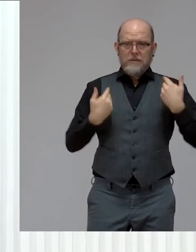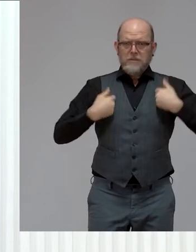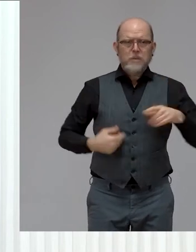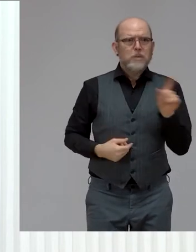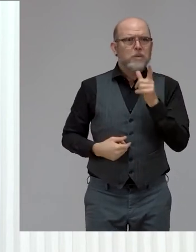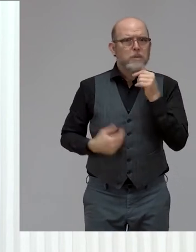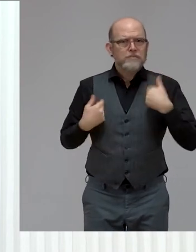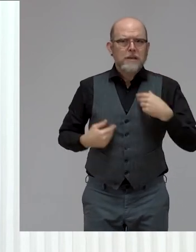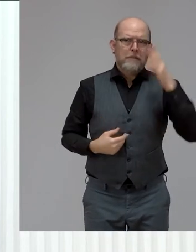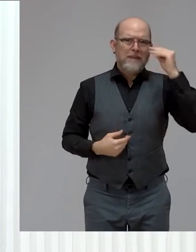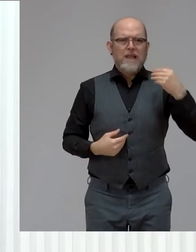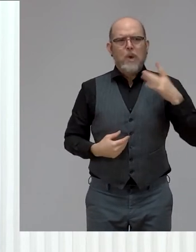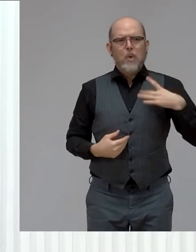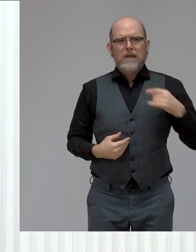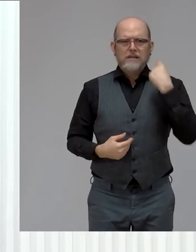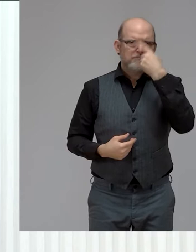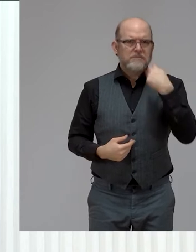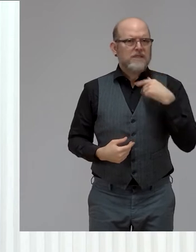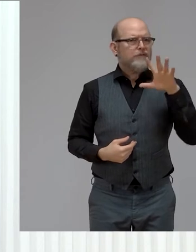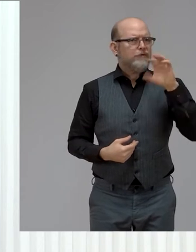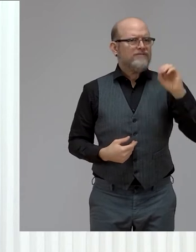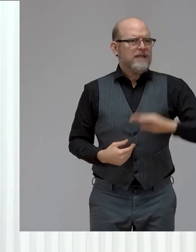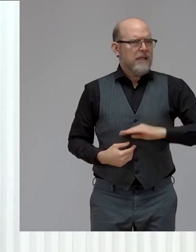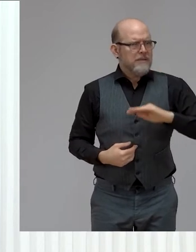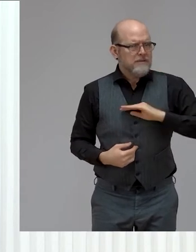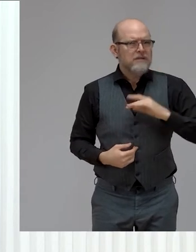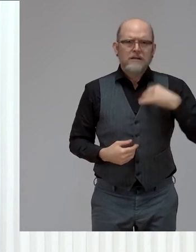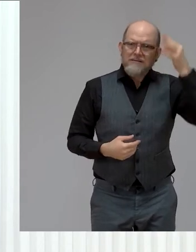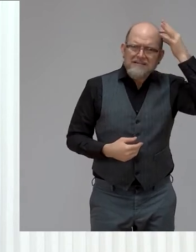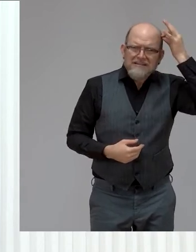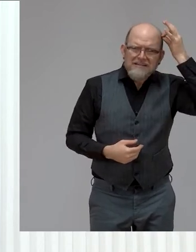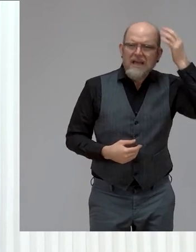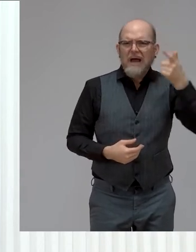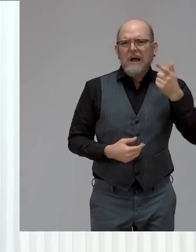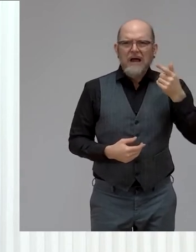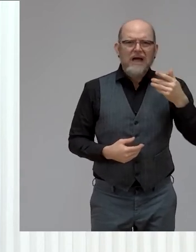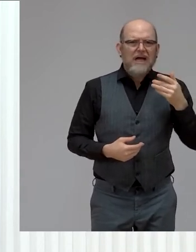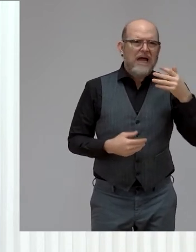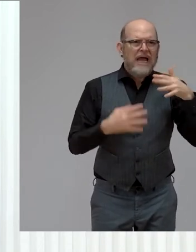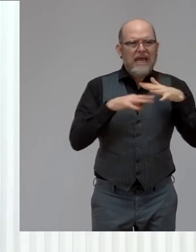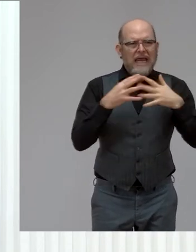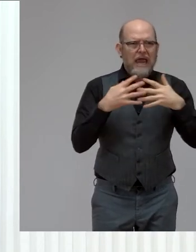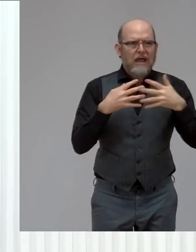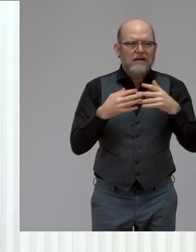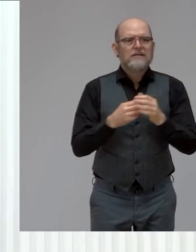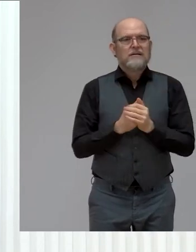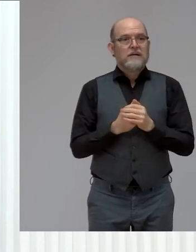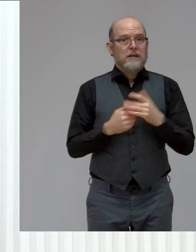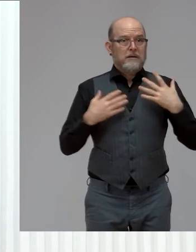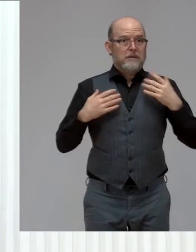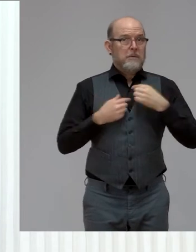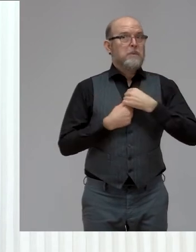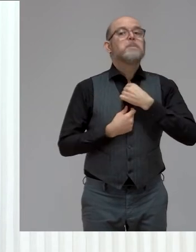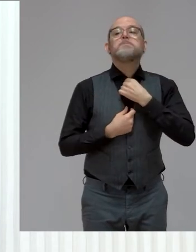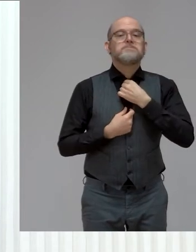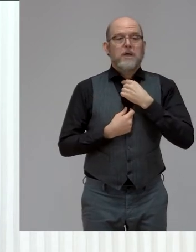the 50s with some gray hairs, wearing a dark suit, a green tie, and next